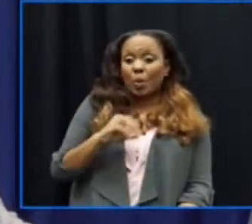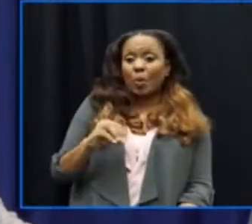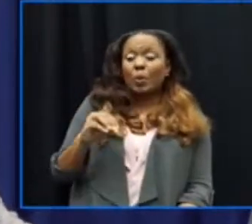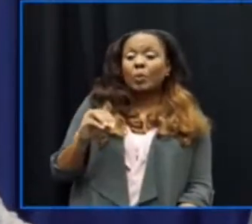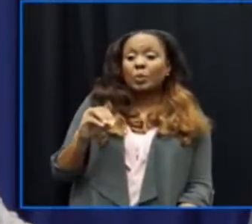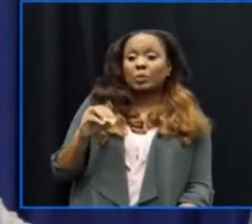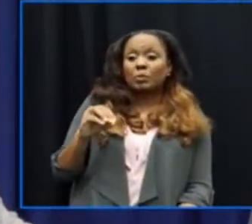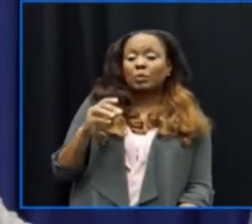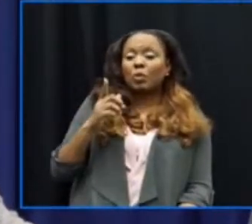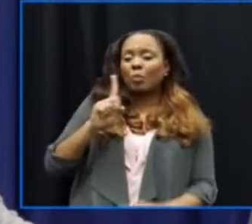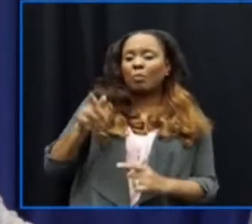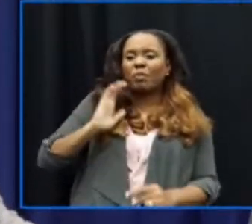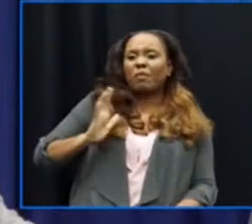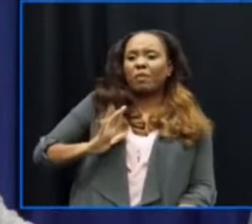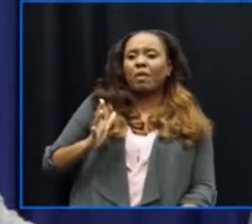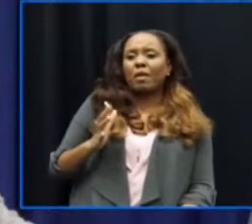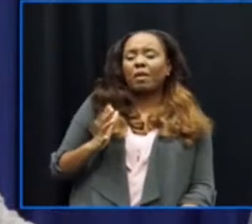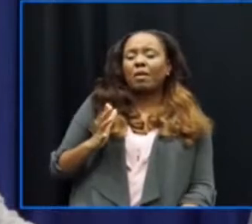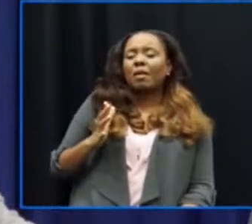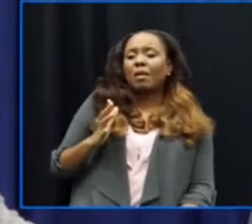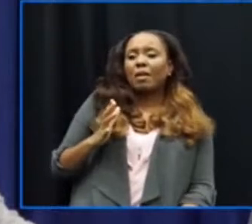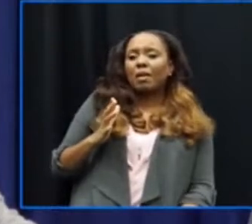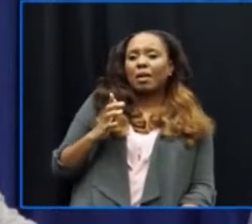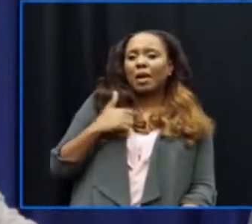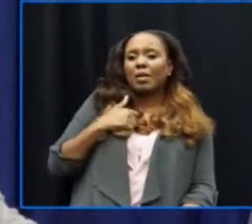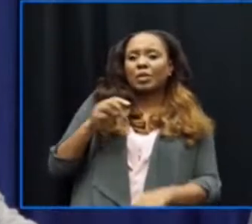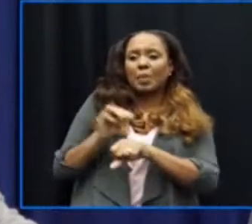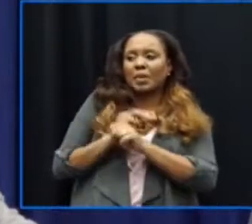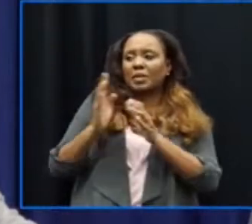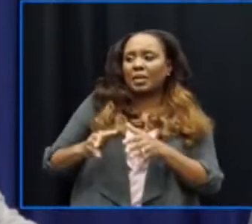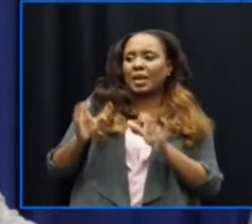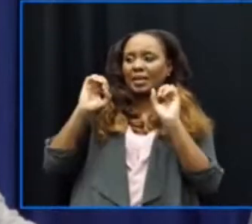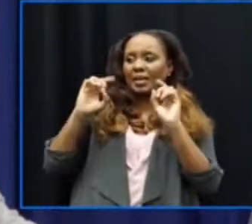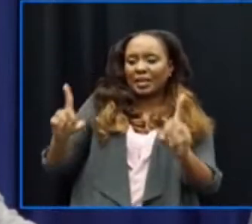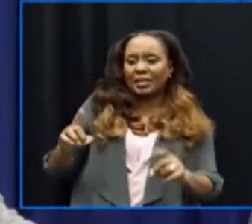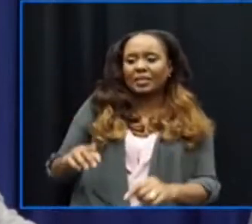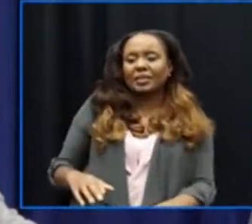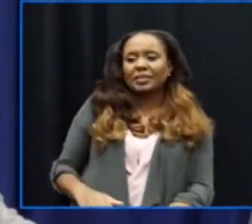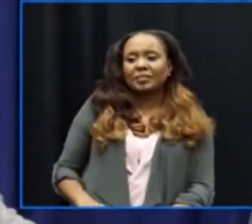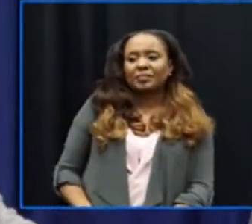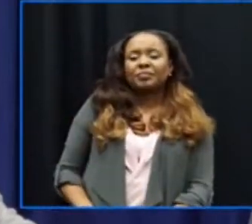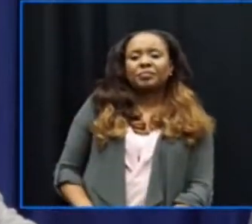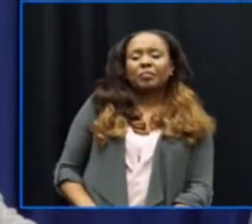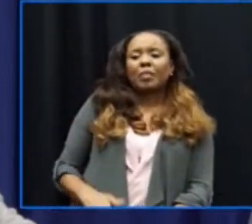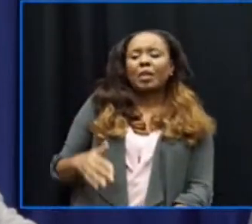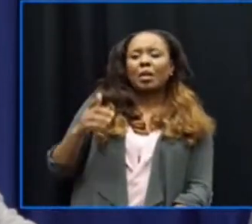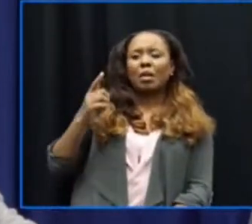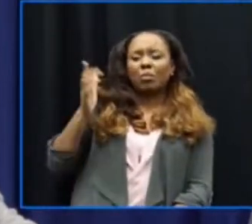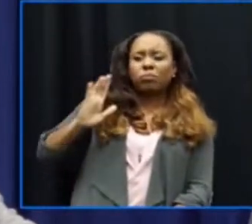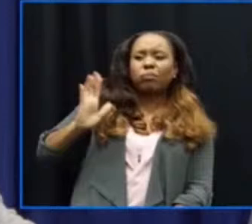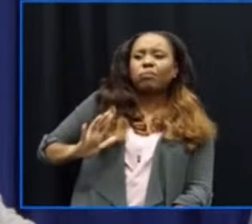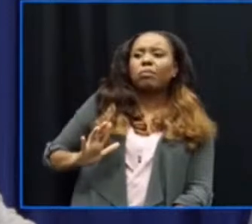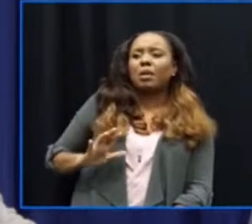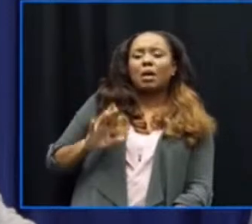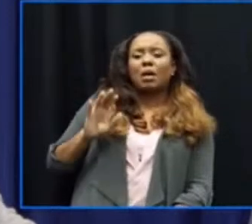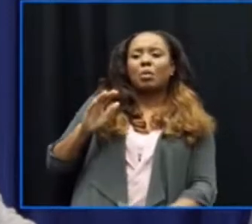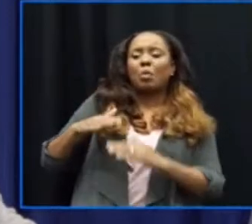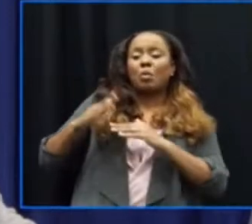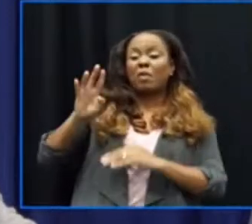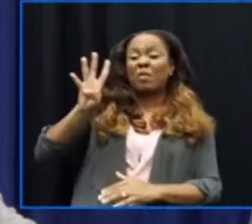just over 4,000. Yesterday, I think we did good to reach 3,200. It is